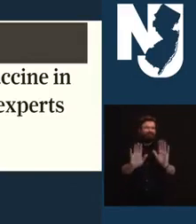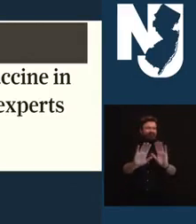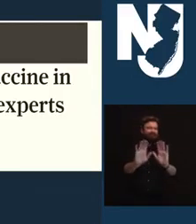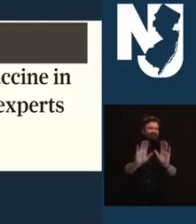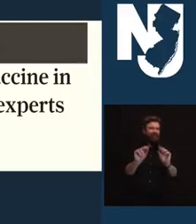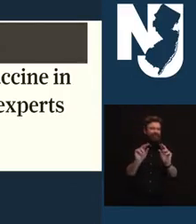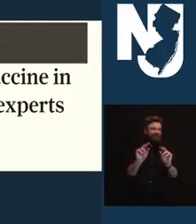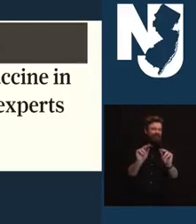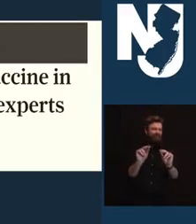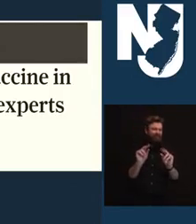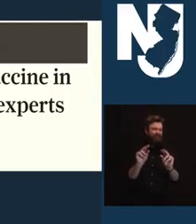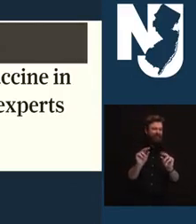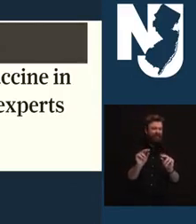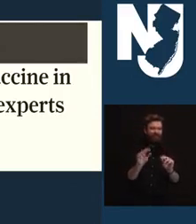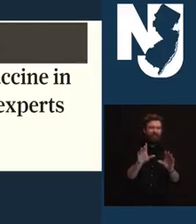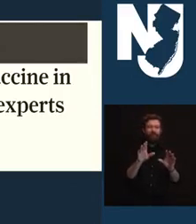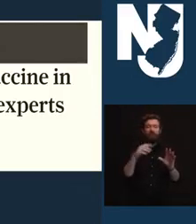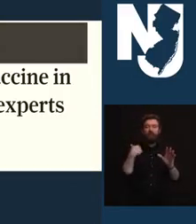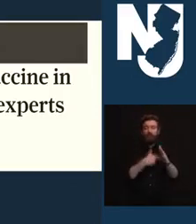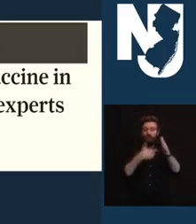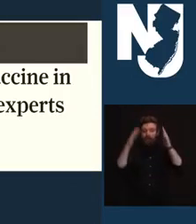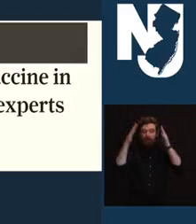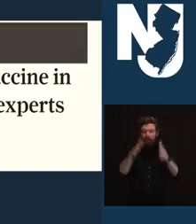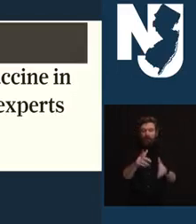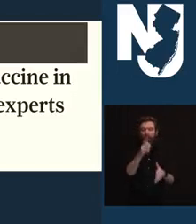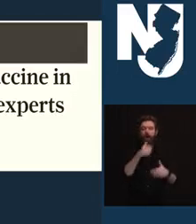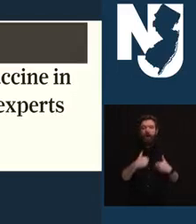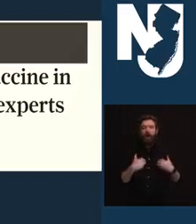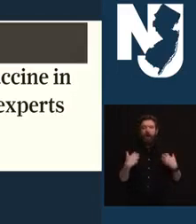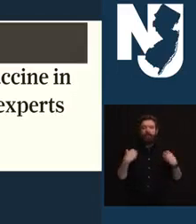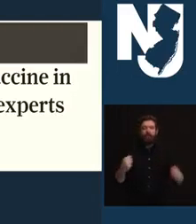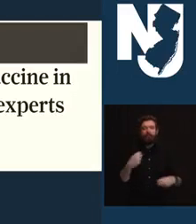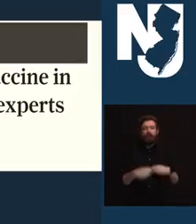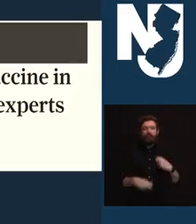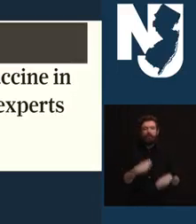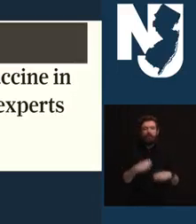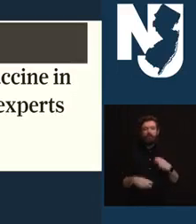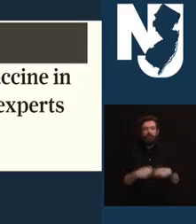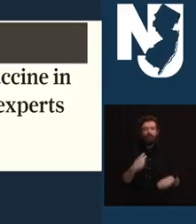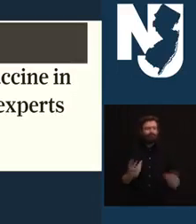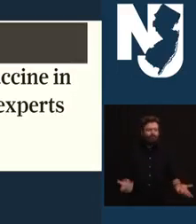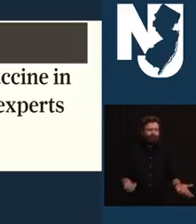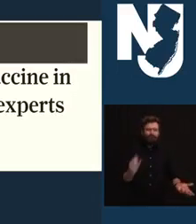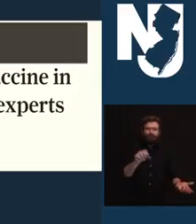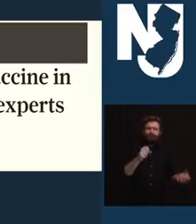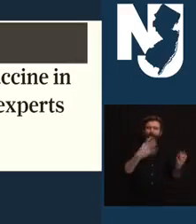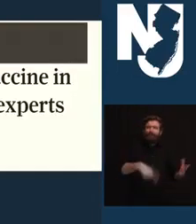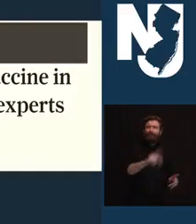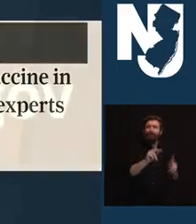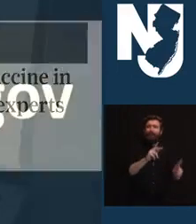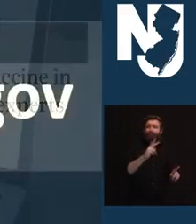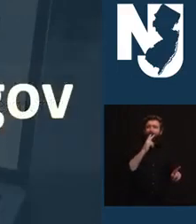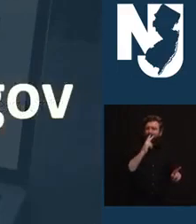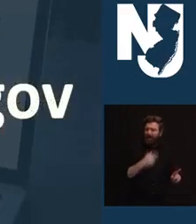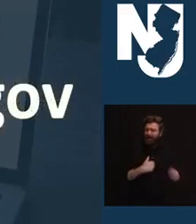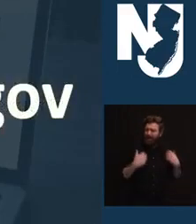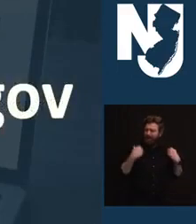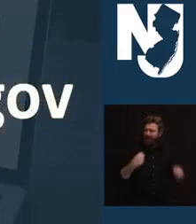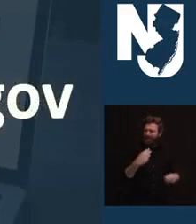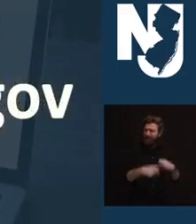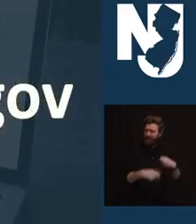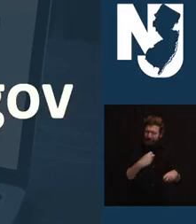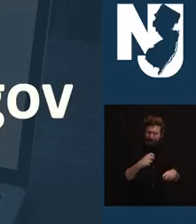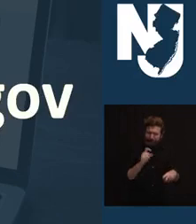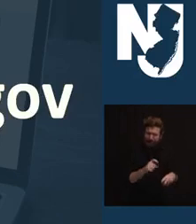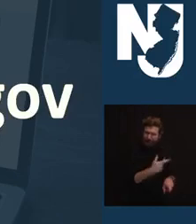severe case of this virus and or hospitalization, or are you not more vulnerable? Our job is to focus on